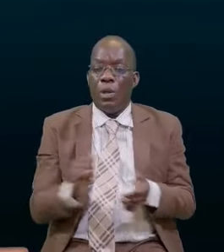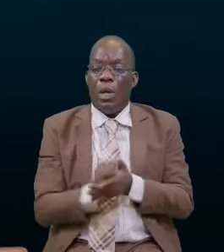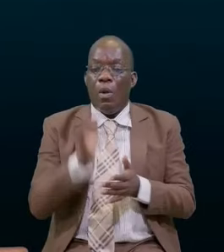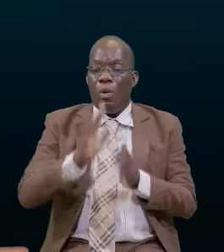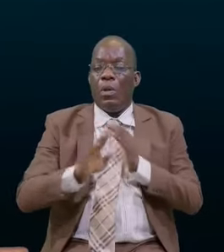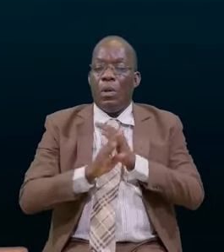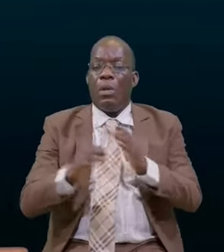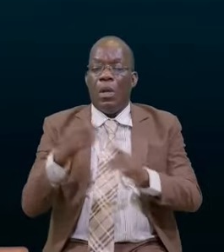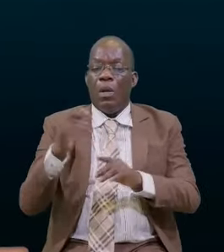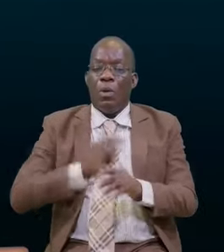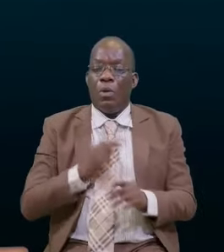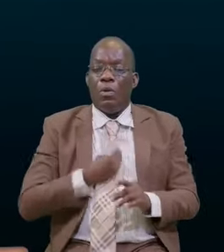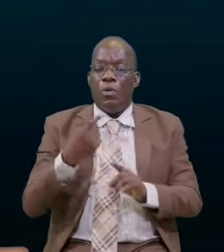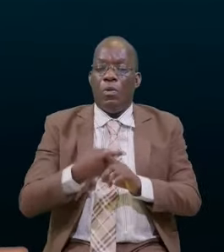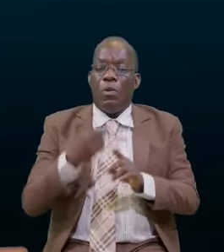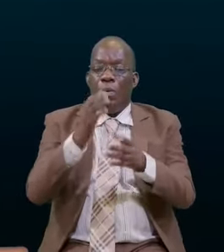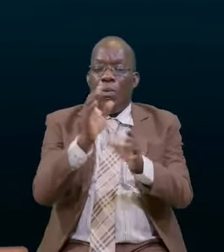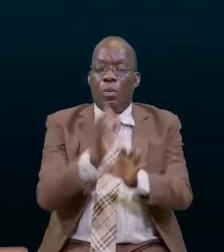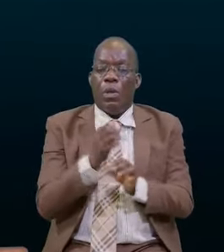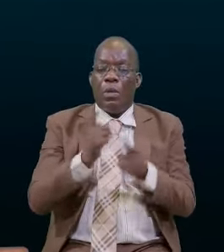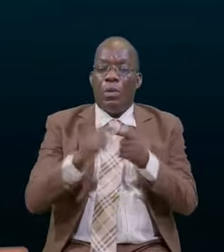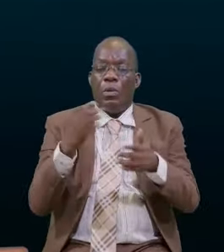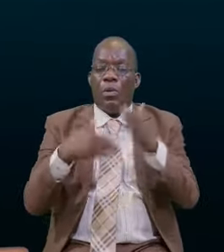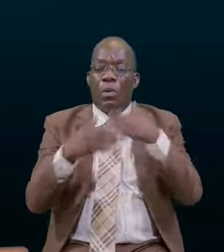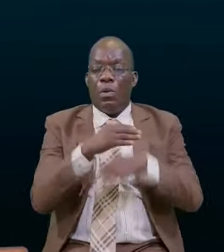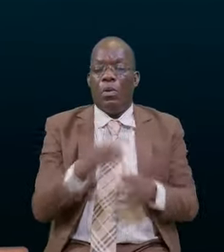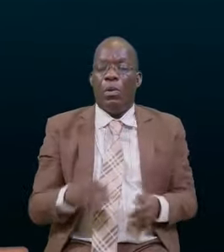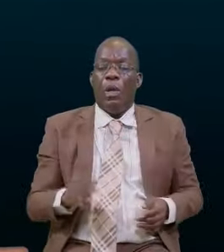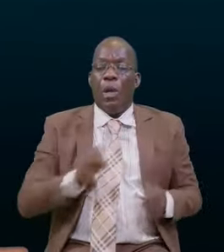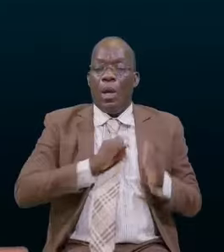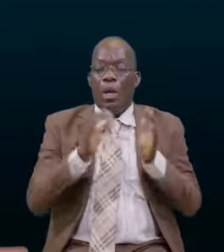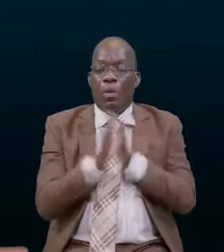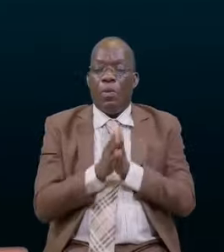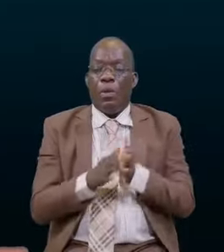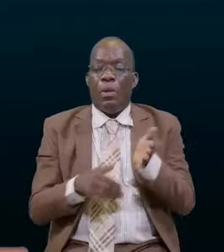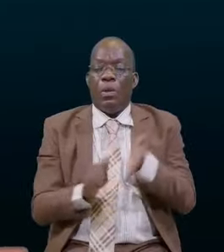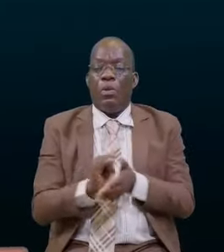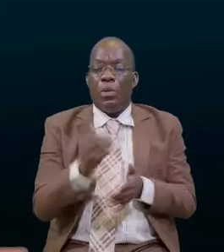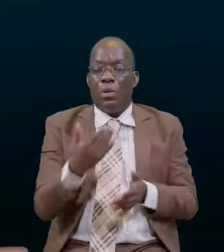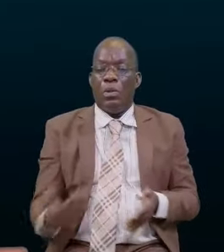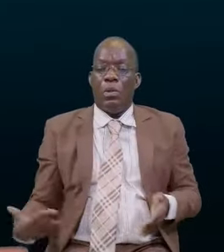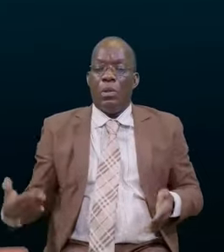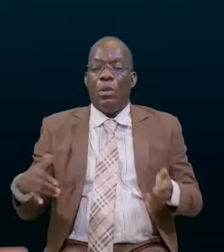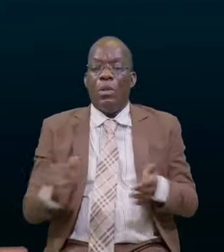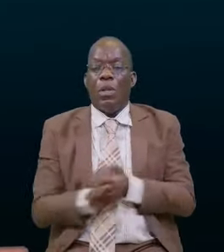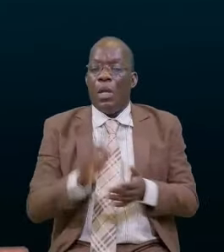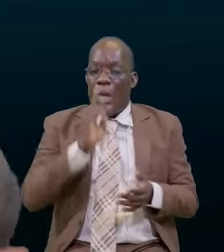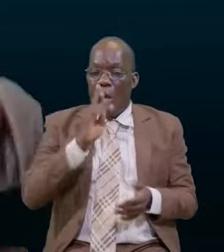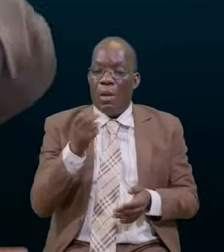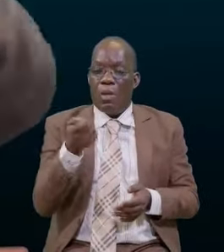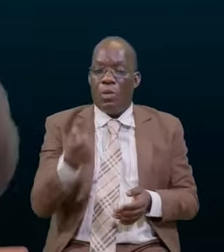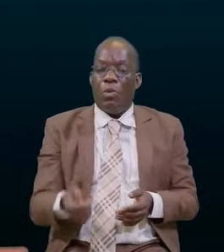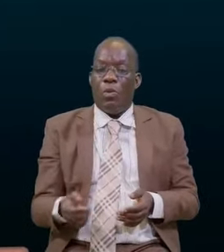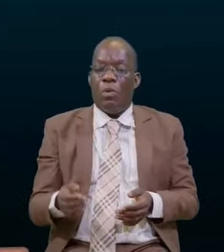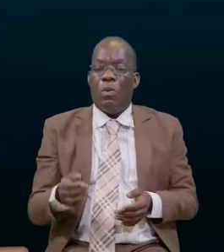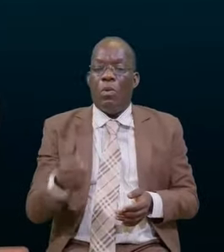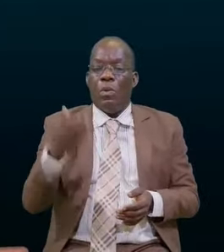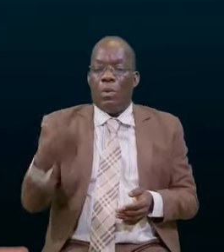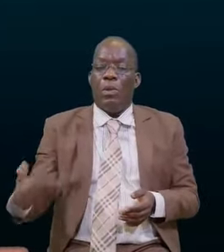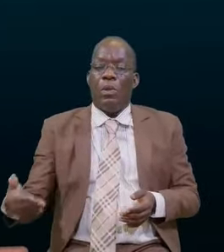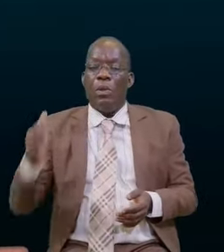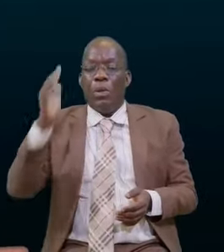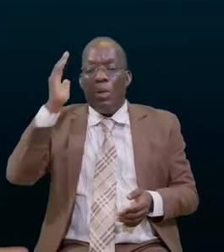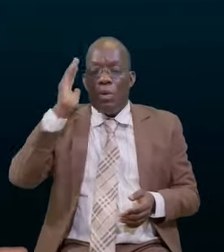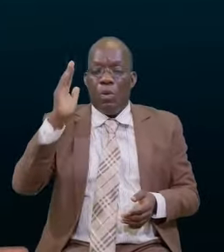and I pray all those things that are little foxes today God will deal with them God will help you and God will deliver you